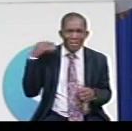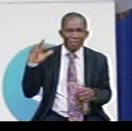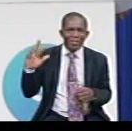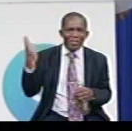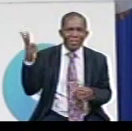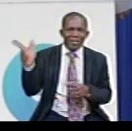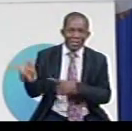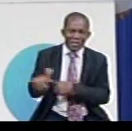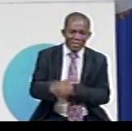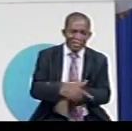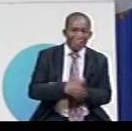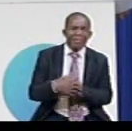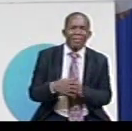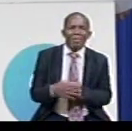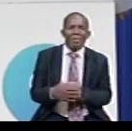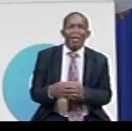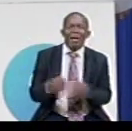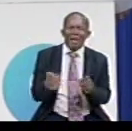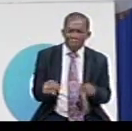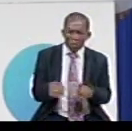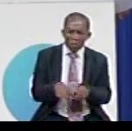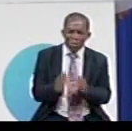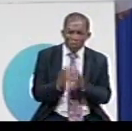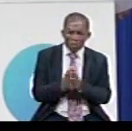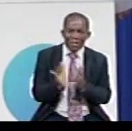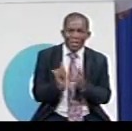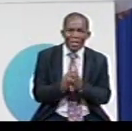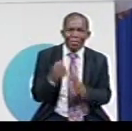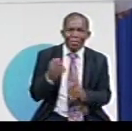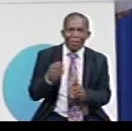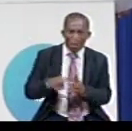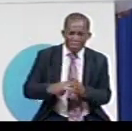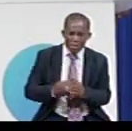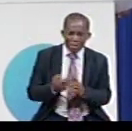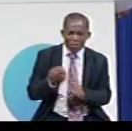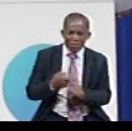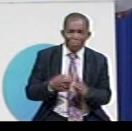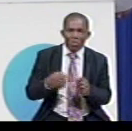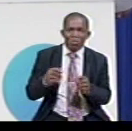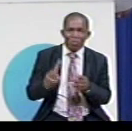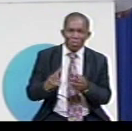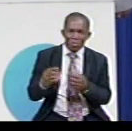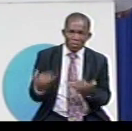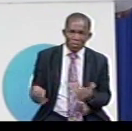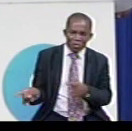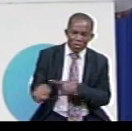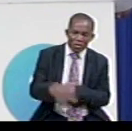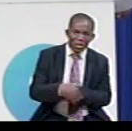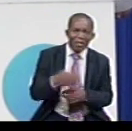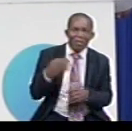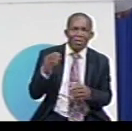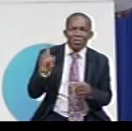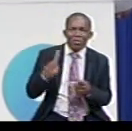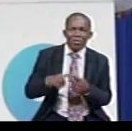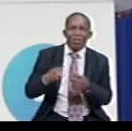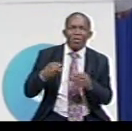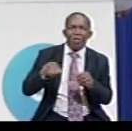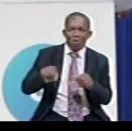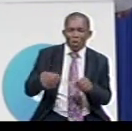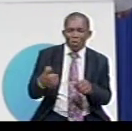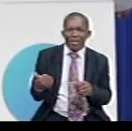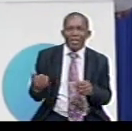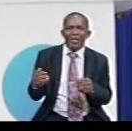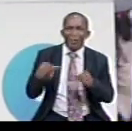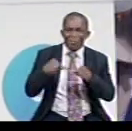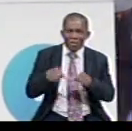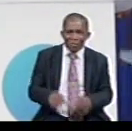And also pray that beginning today to the rest of the days, that God will visit